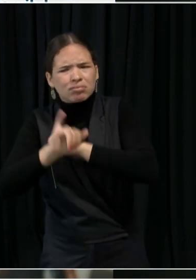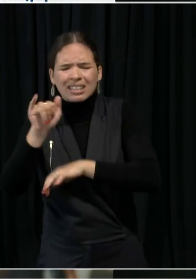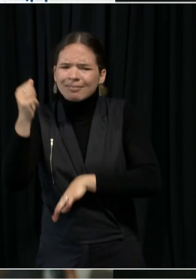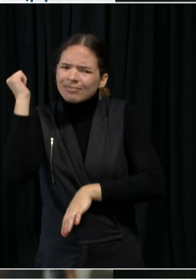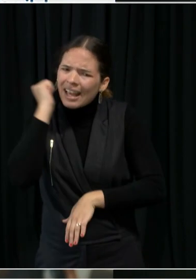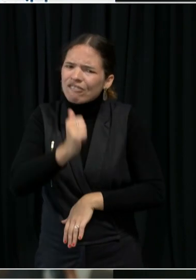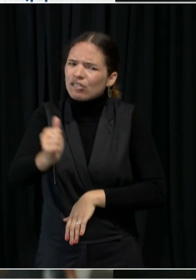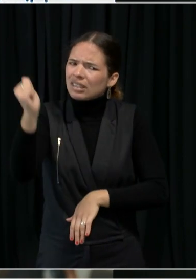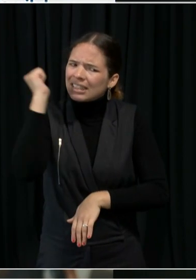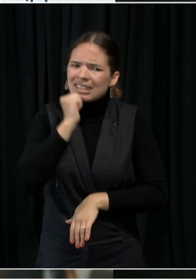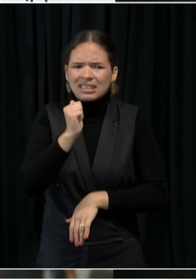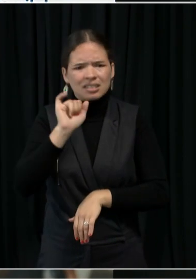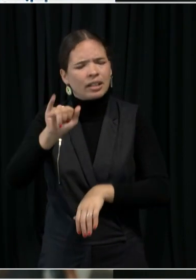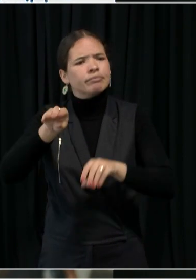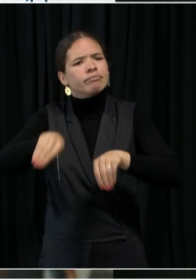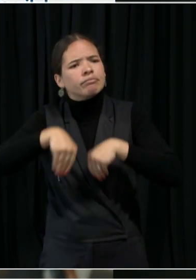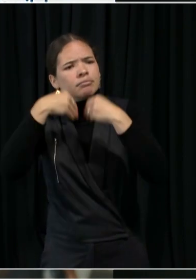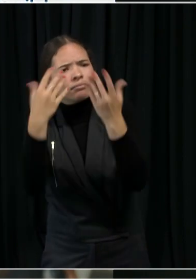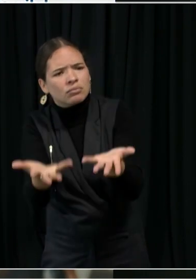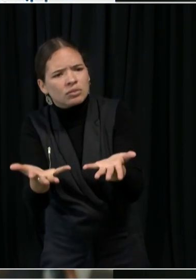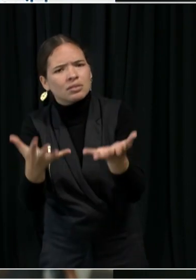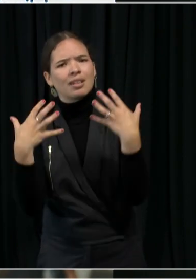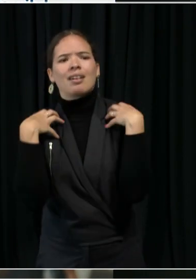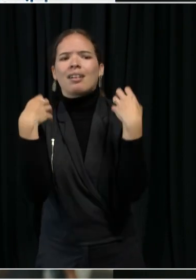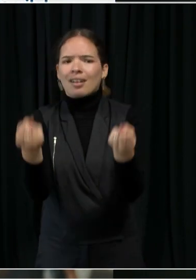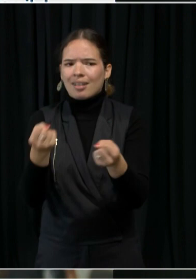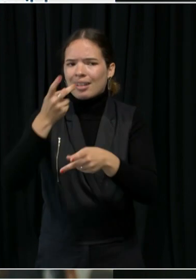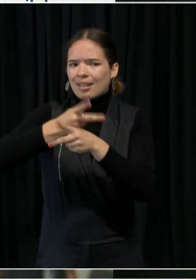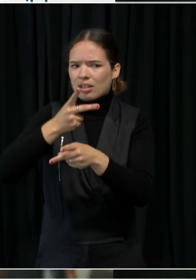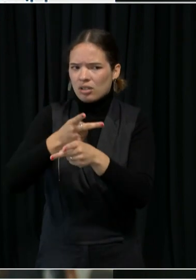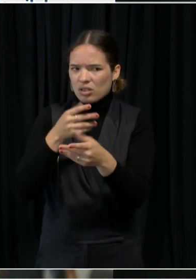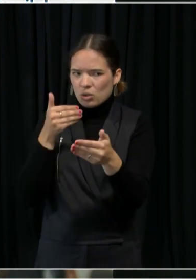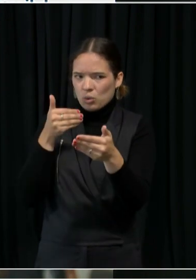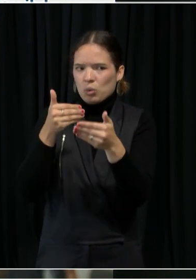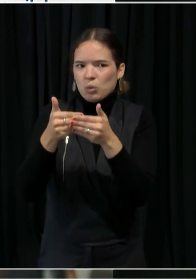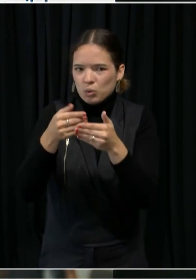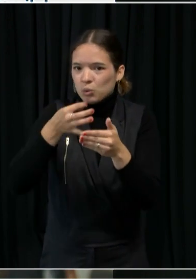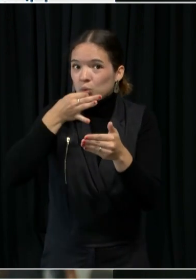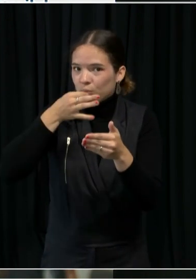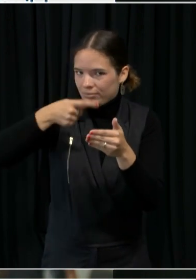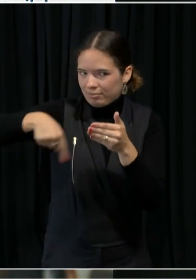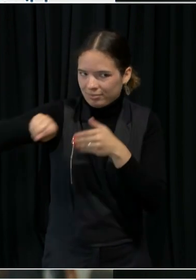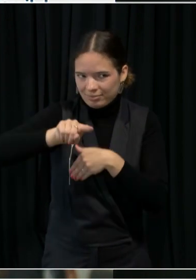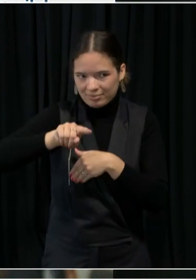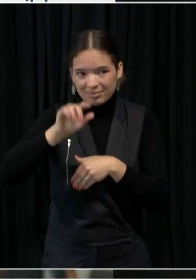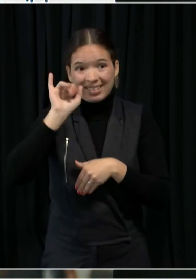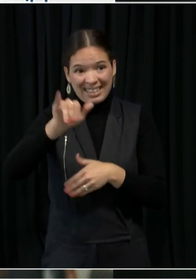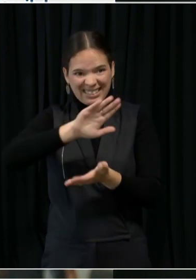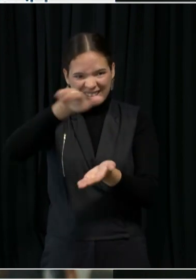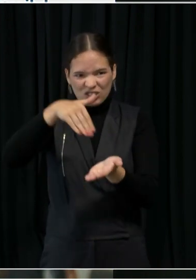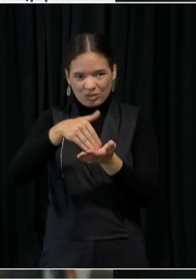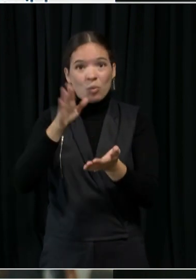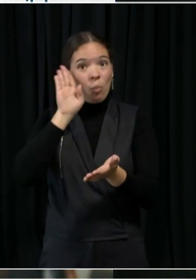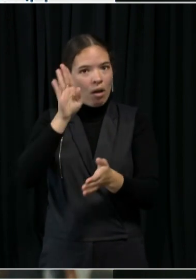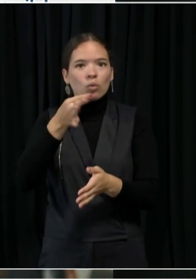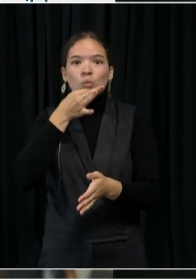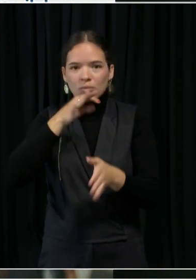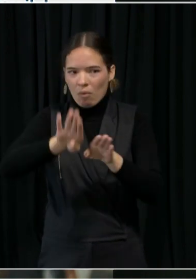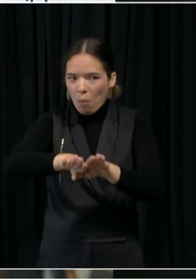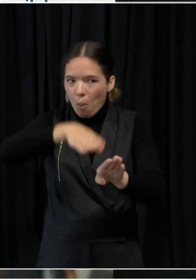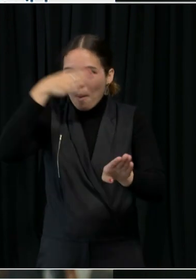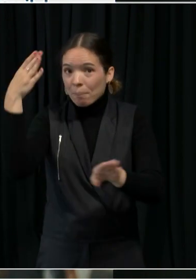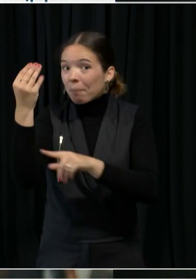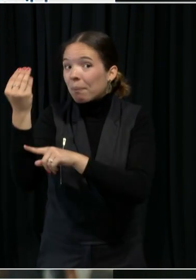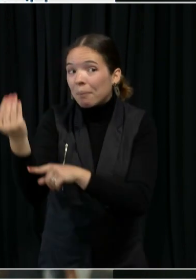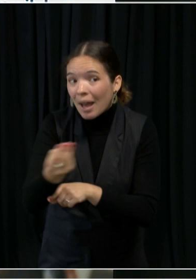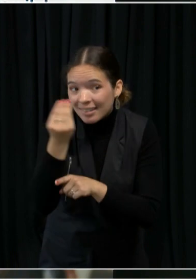to deliver on having healthcare closer to you. So this urgent care center, we will open on Monday in Ward 8, and